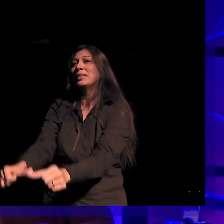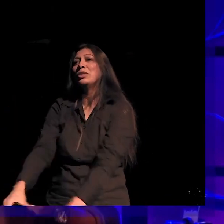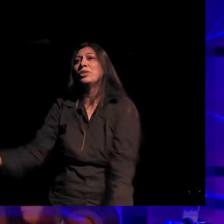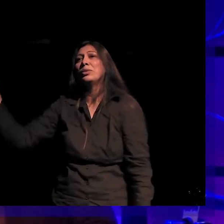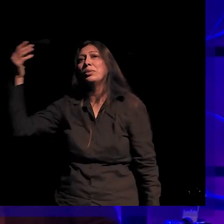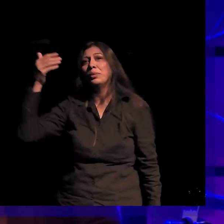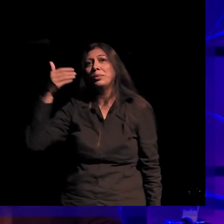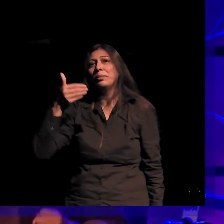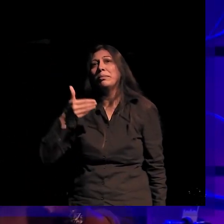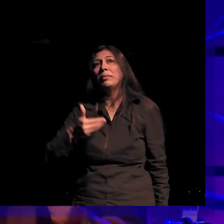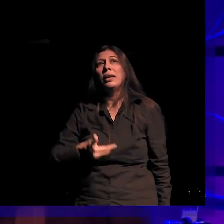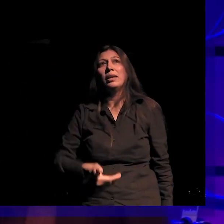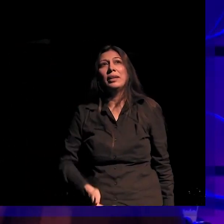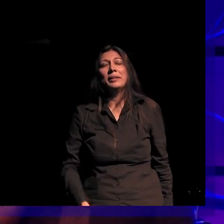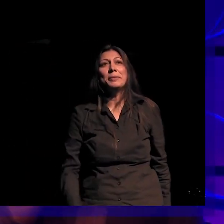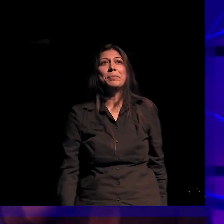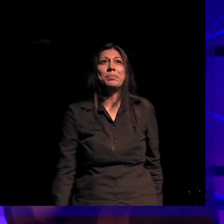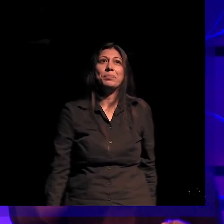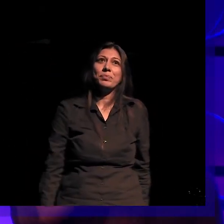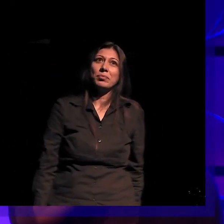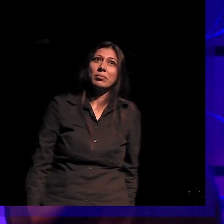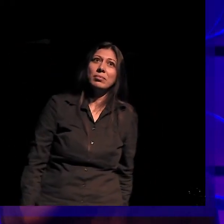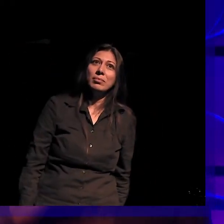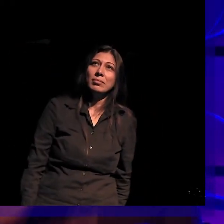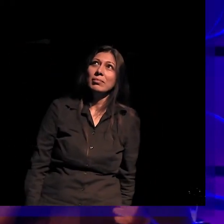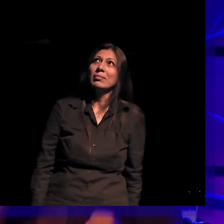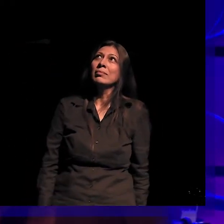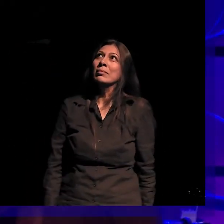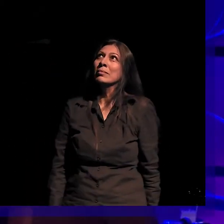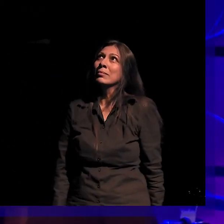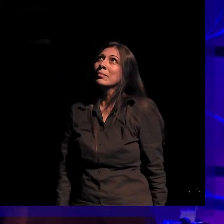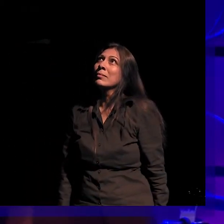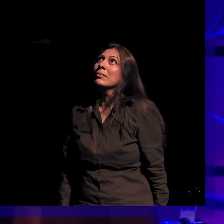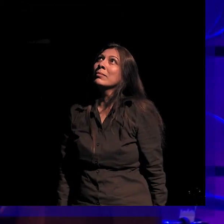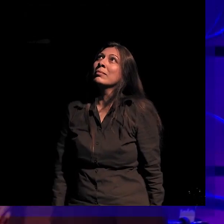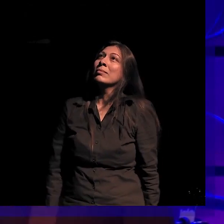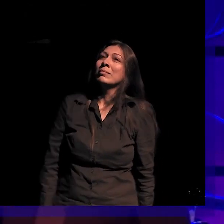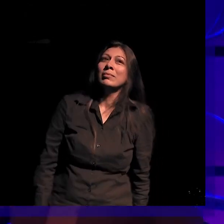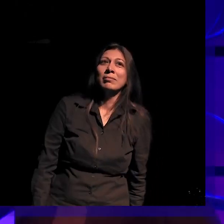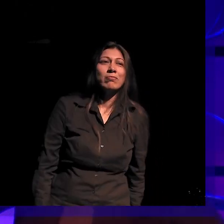faithfulness to me. It's so good.